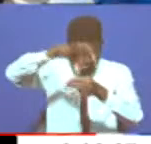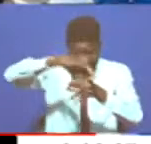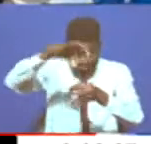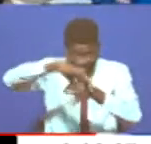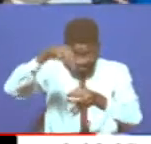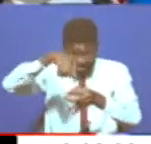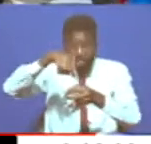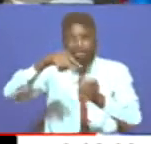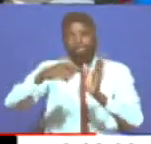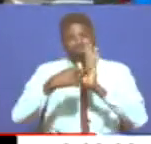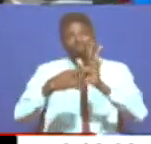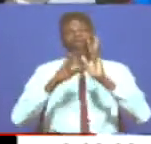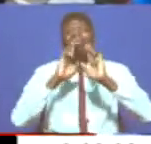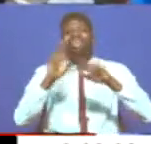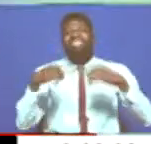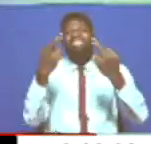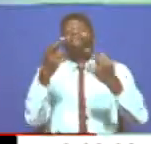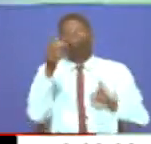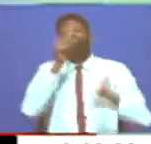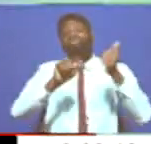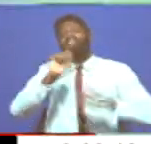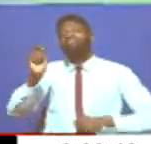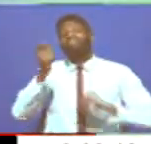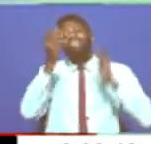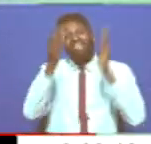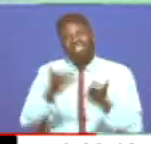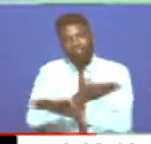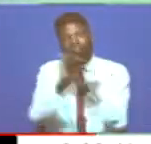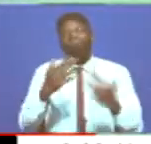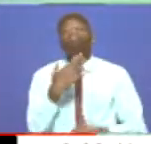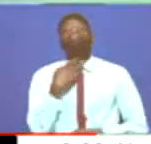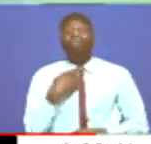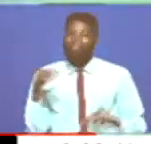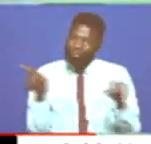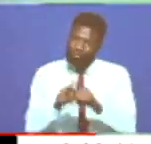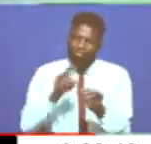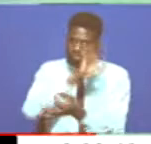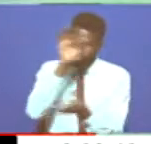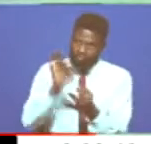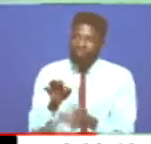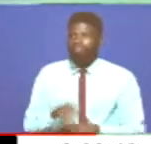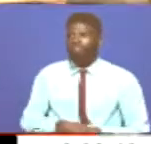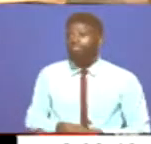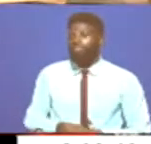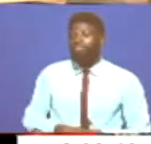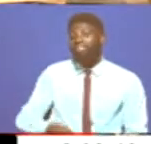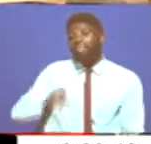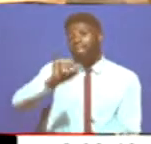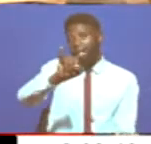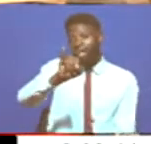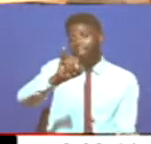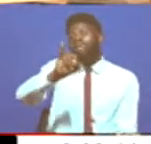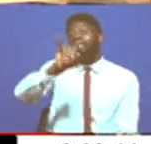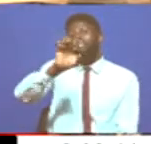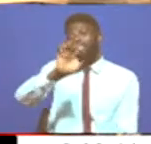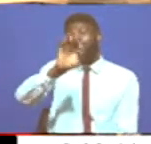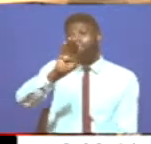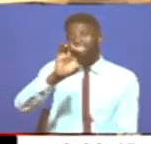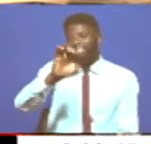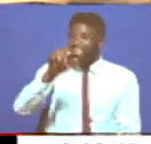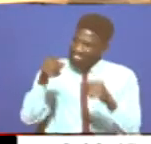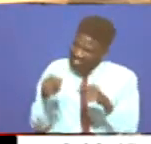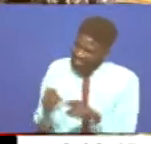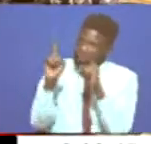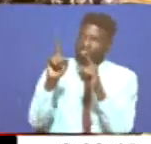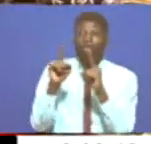outcome that is desired by Kenyans. The Independent Electoral and Boundaries Commission, IEBC, has meanwhile allayed fears